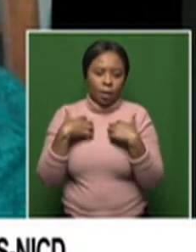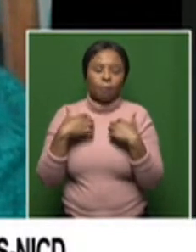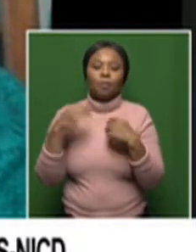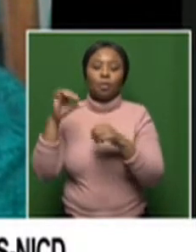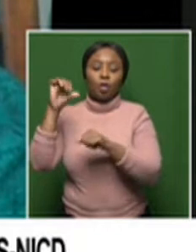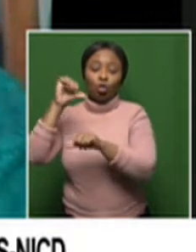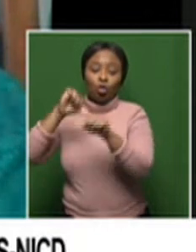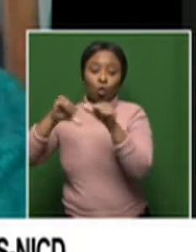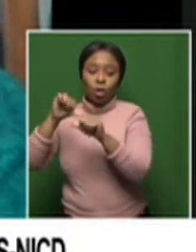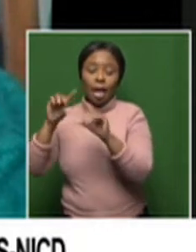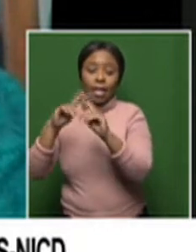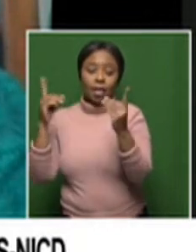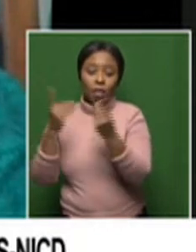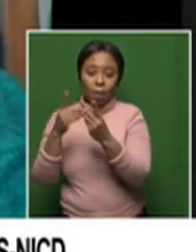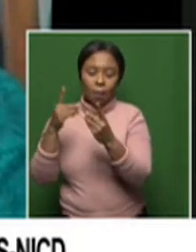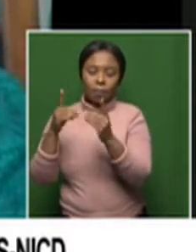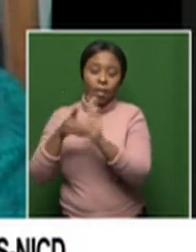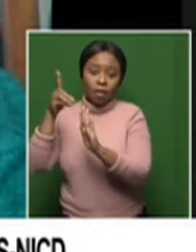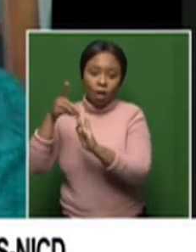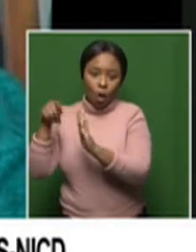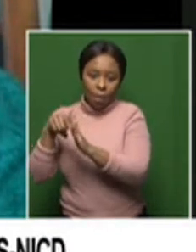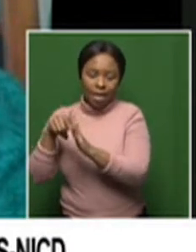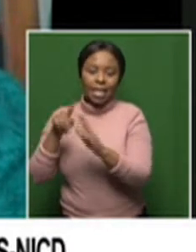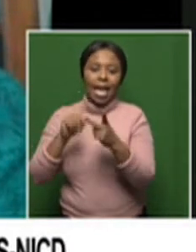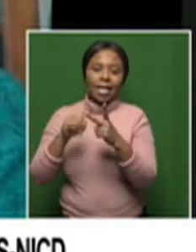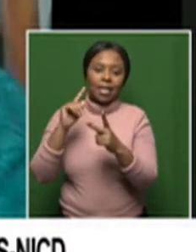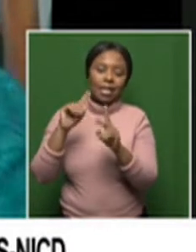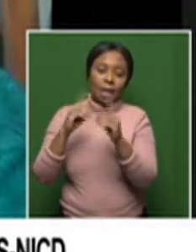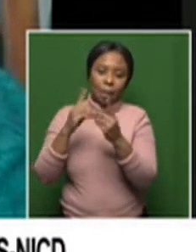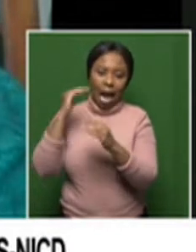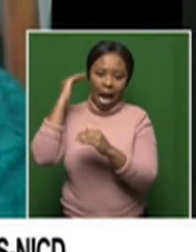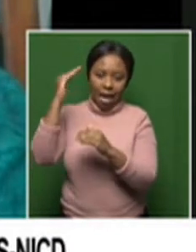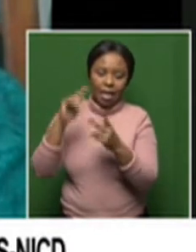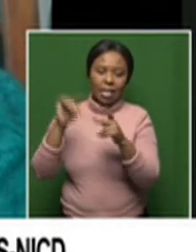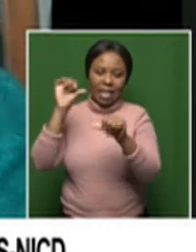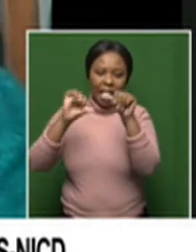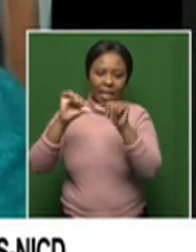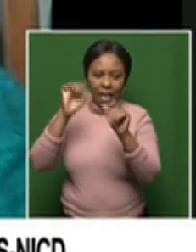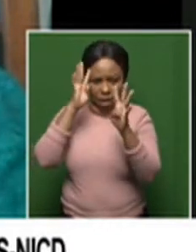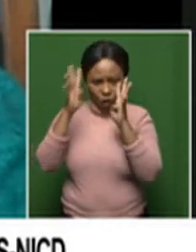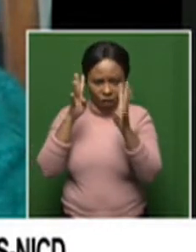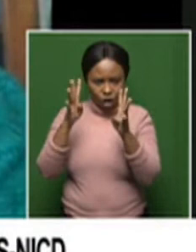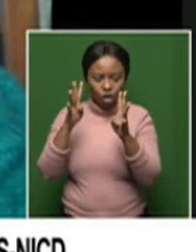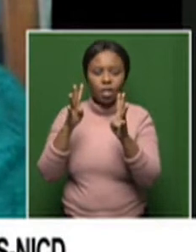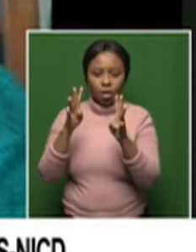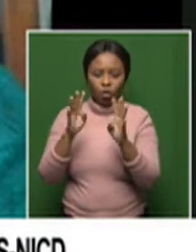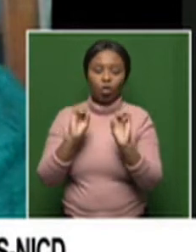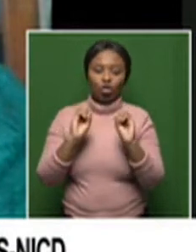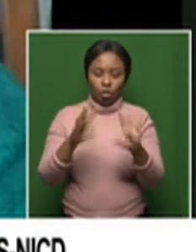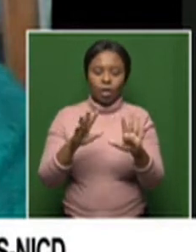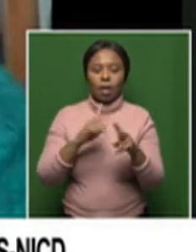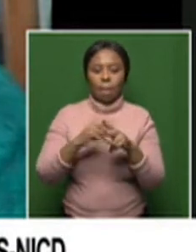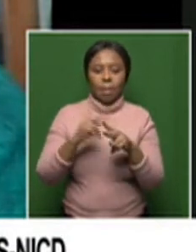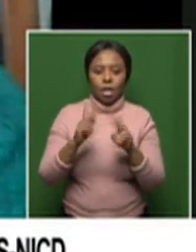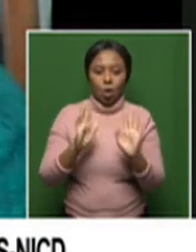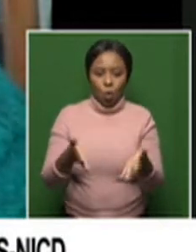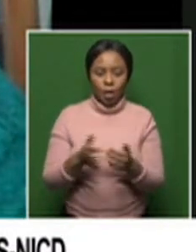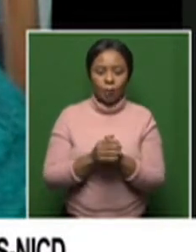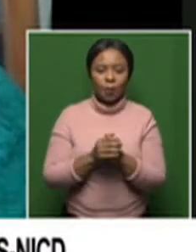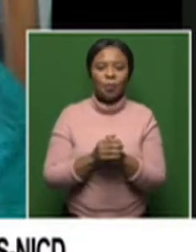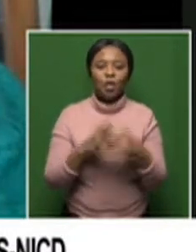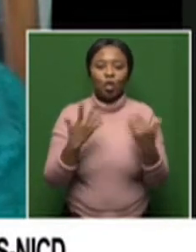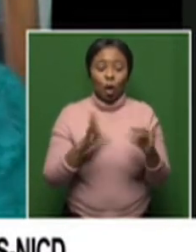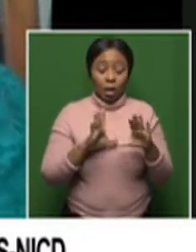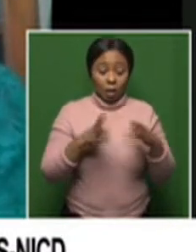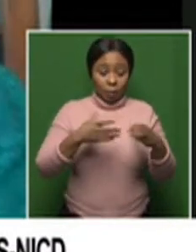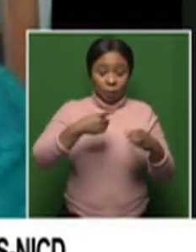Social Development and Department of Higher Education, Science and Innovation for their rollout plan.